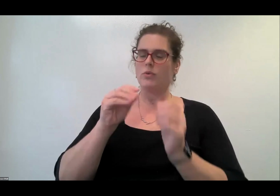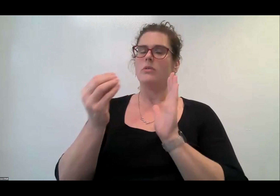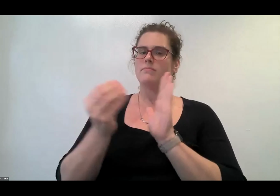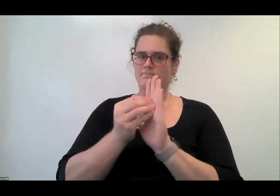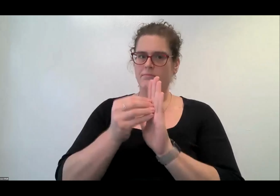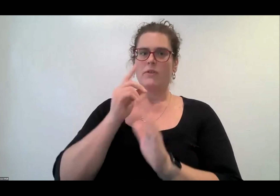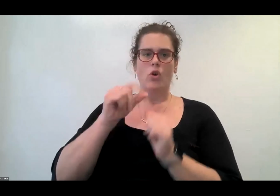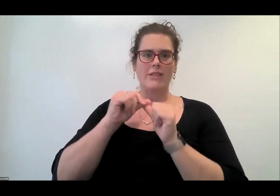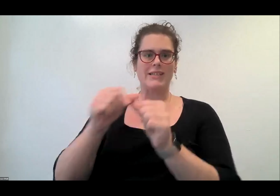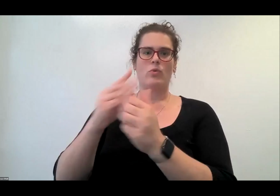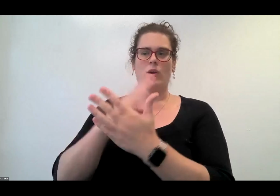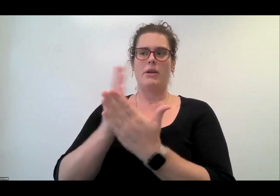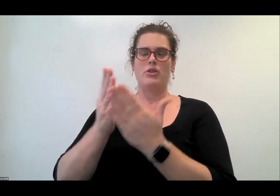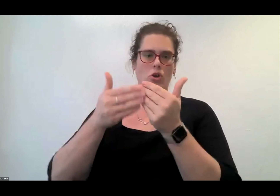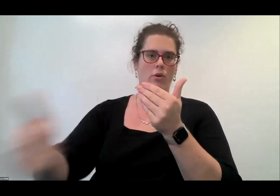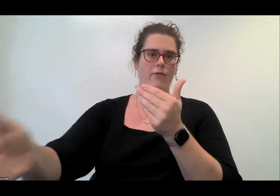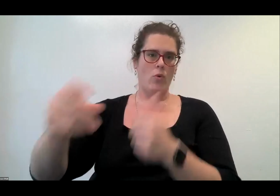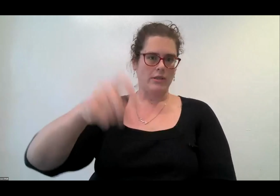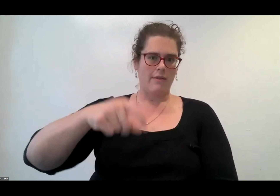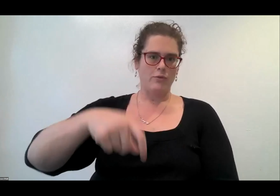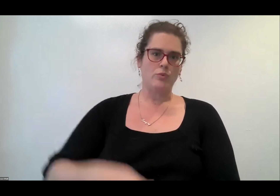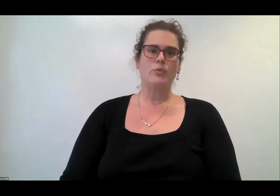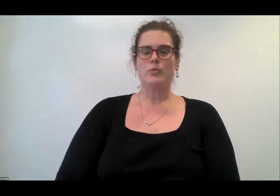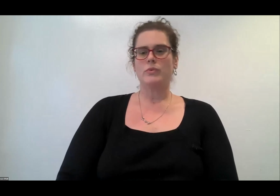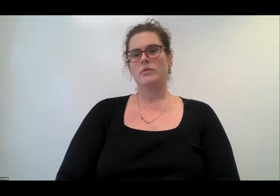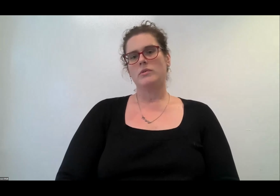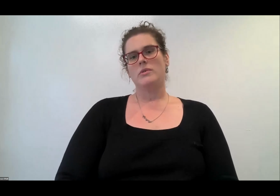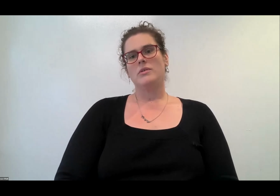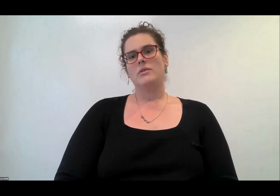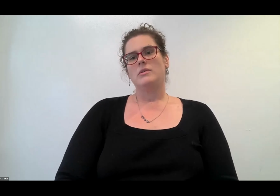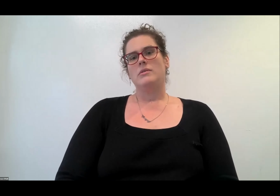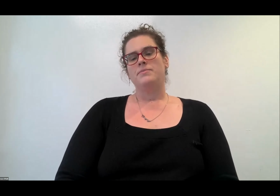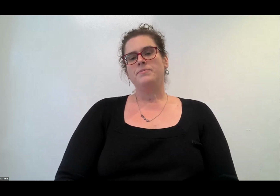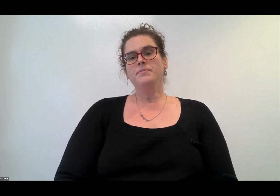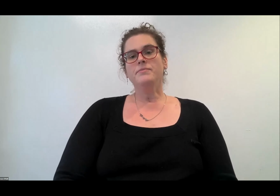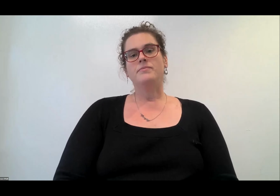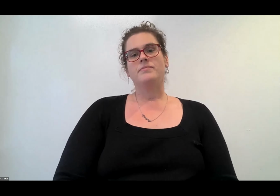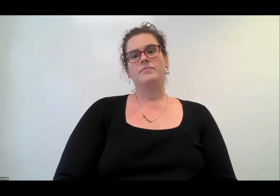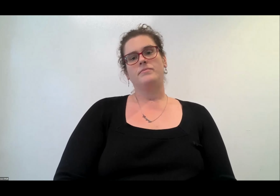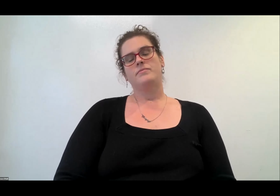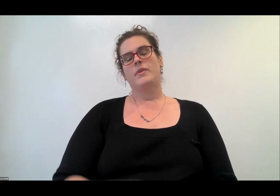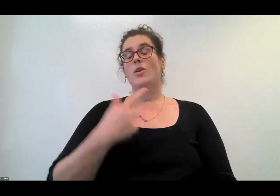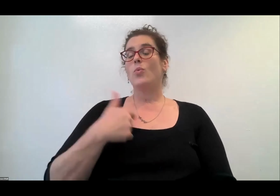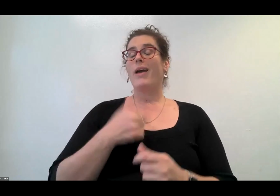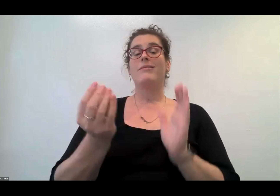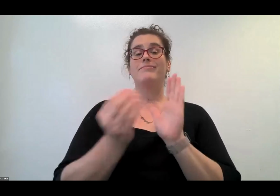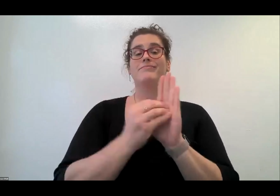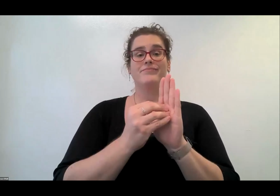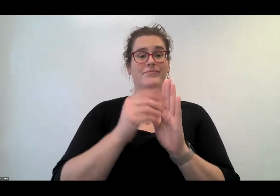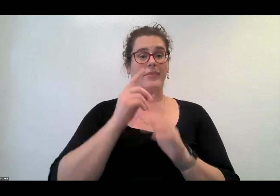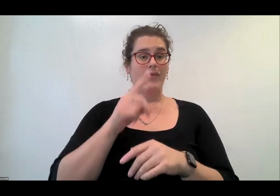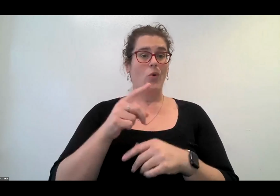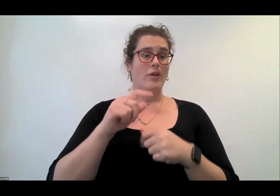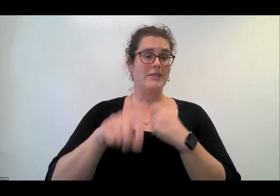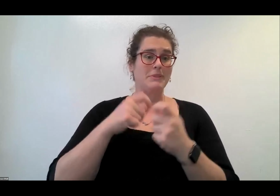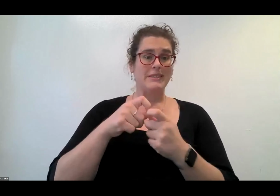going forward. There were sort of budgeting reasons, and the fact that they have to do 4 years out,